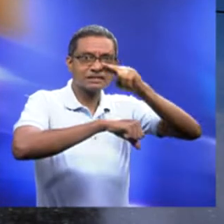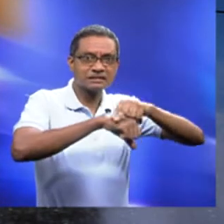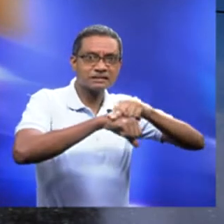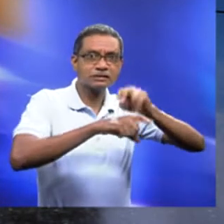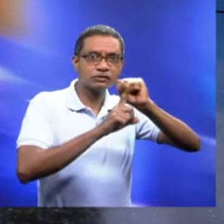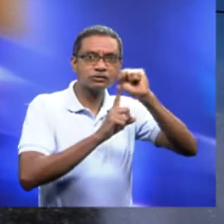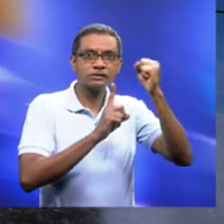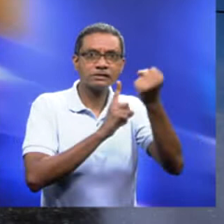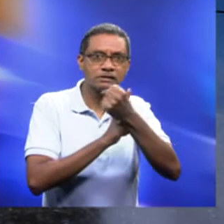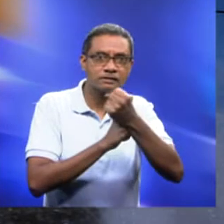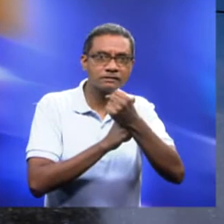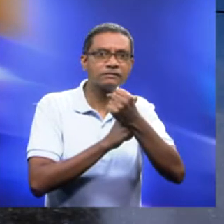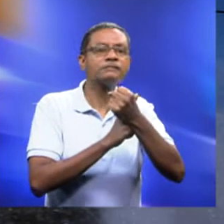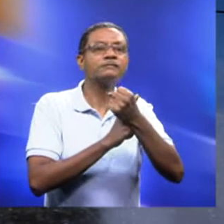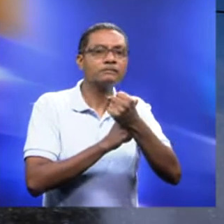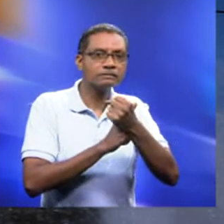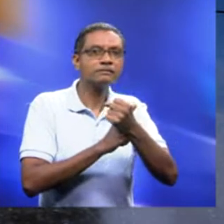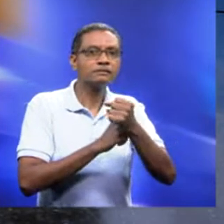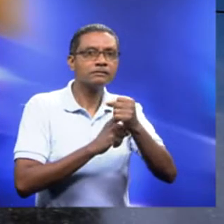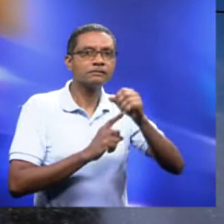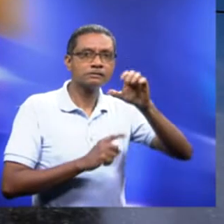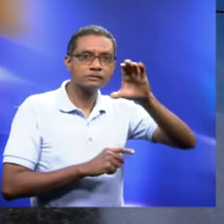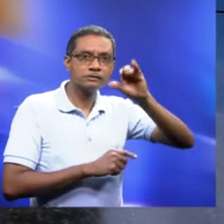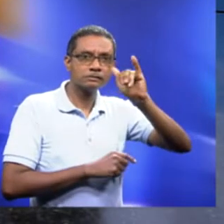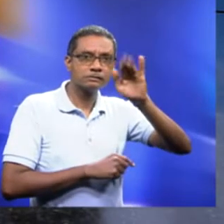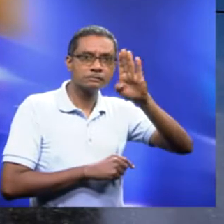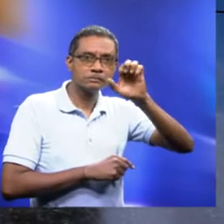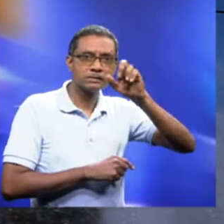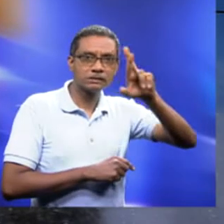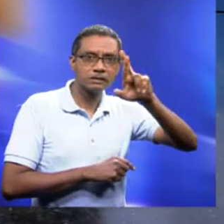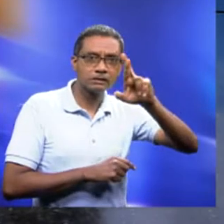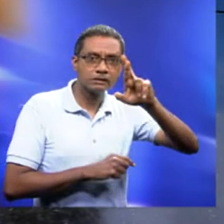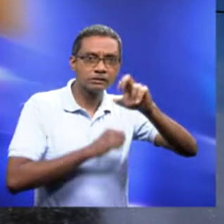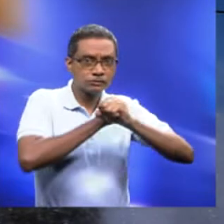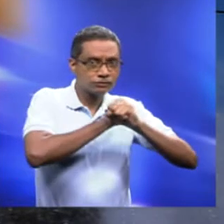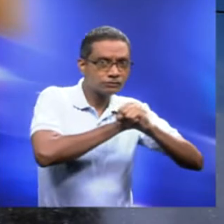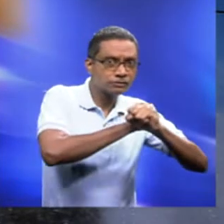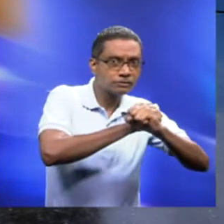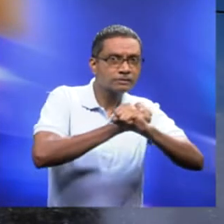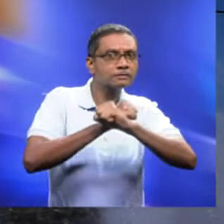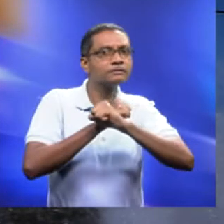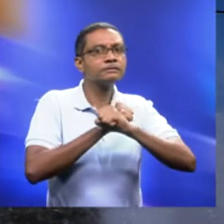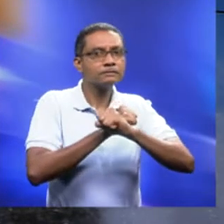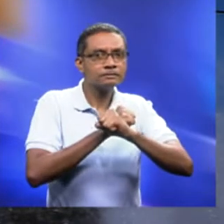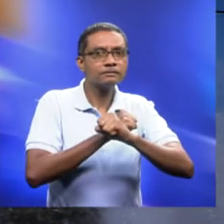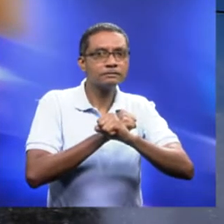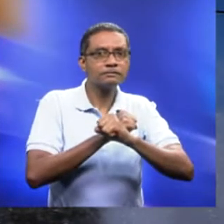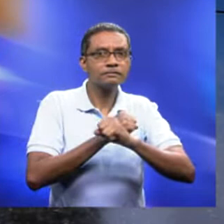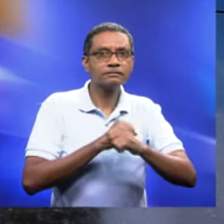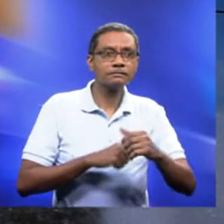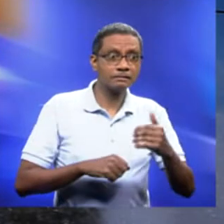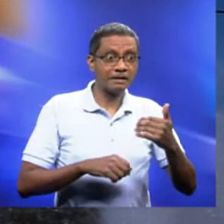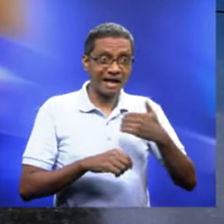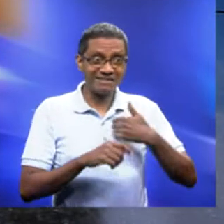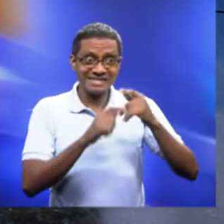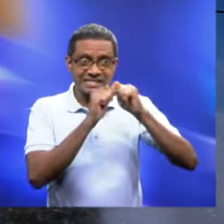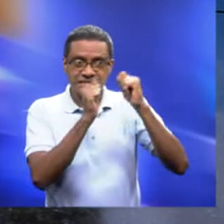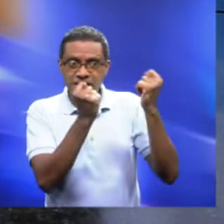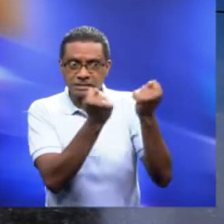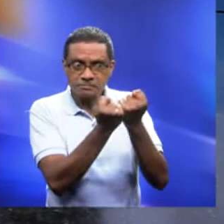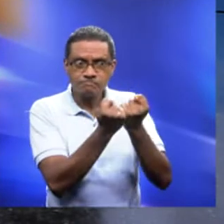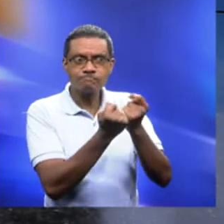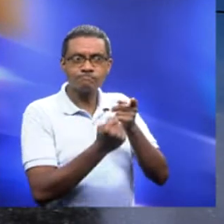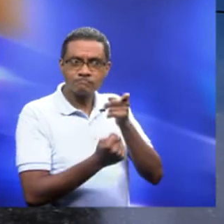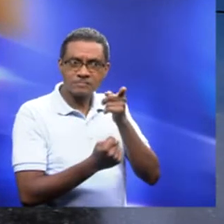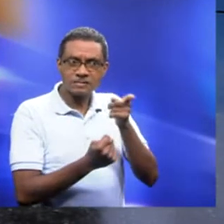Tobago, implemented the Trinidad and Tobago Cybersecurity Incident Response Team, TTC-CERT, which is